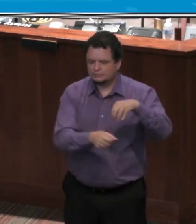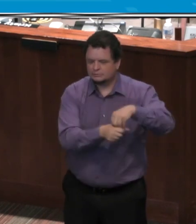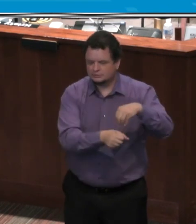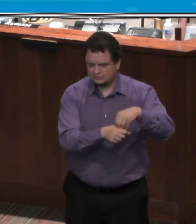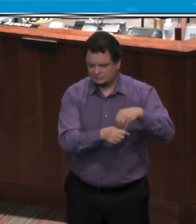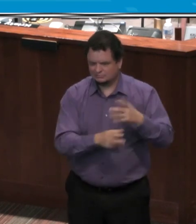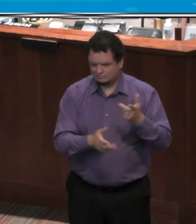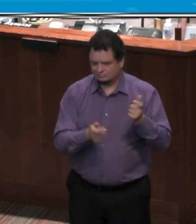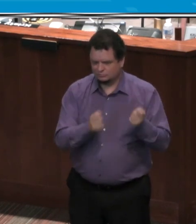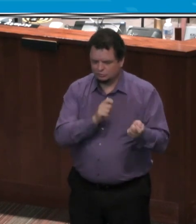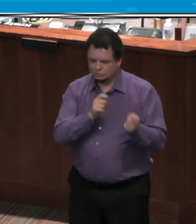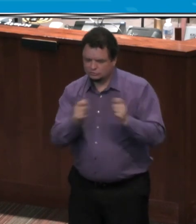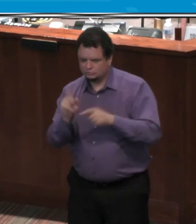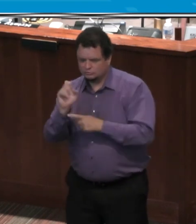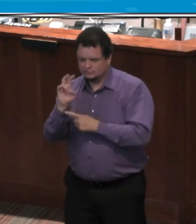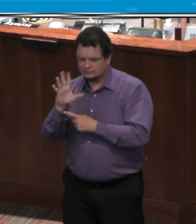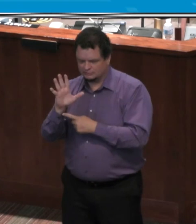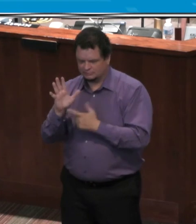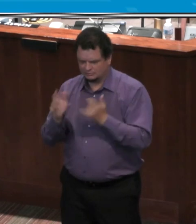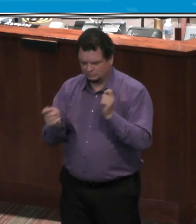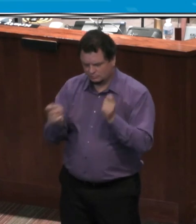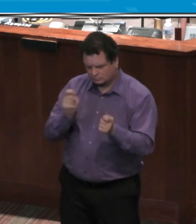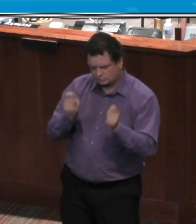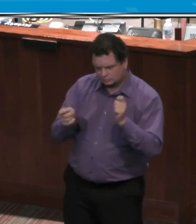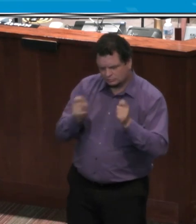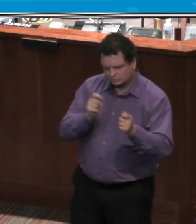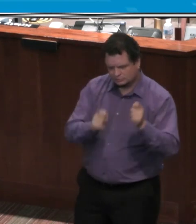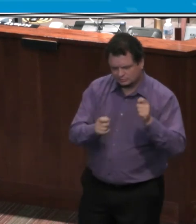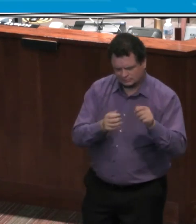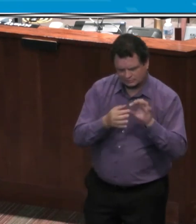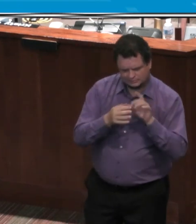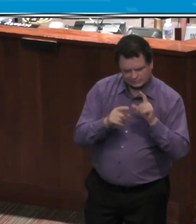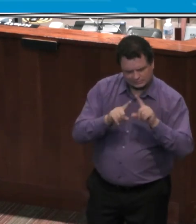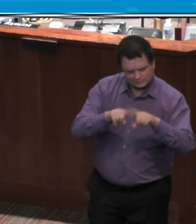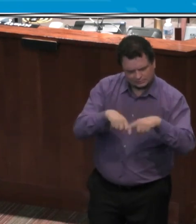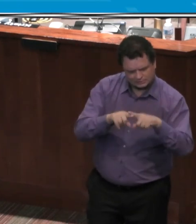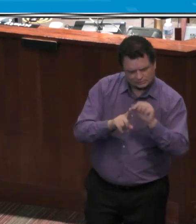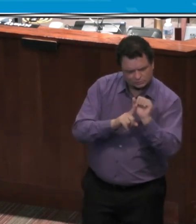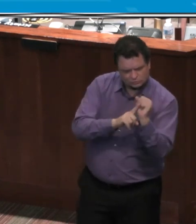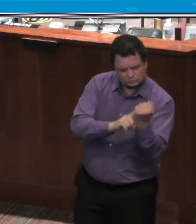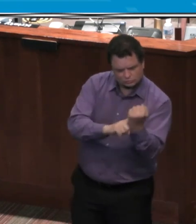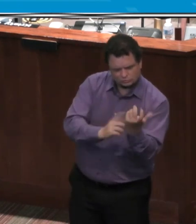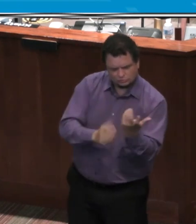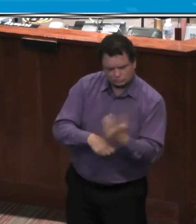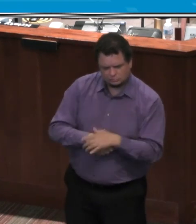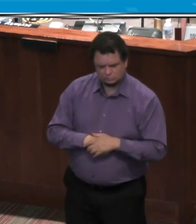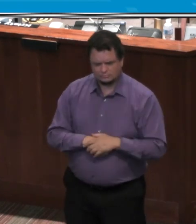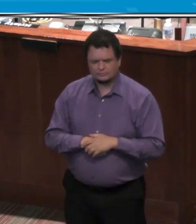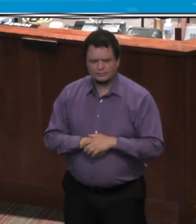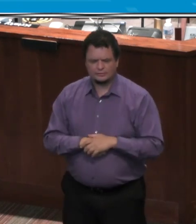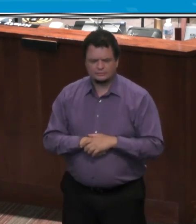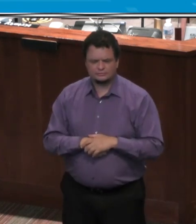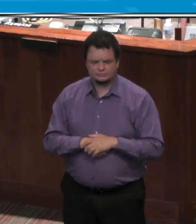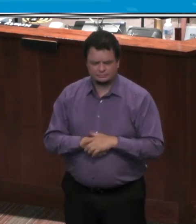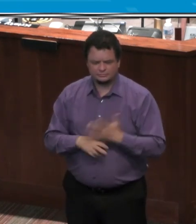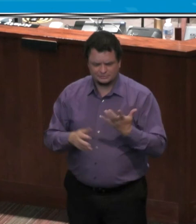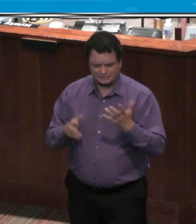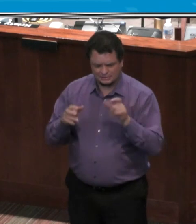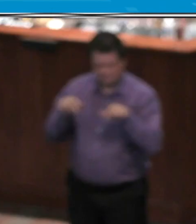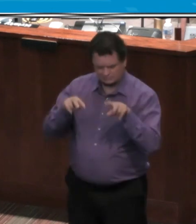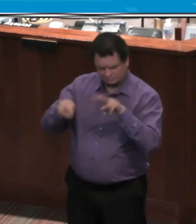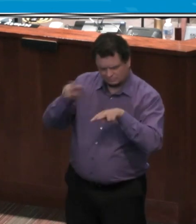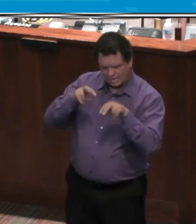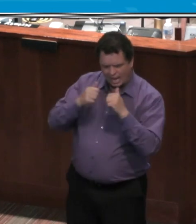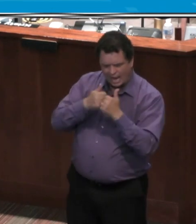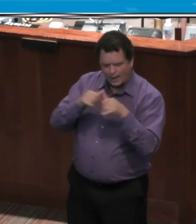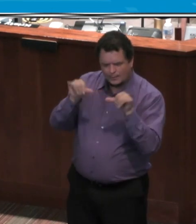in discussions that are happening now as it relates to changing some of the metrics and how counties are evaluated, I'm not